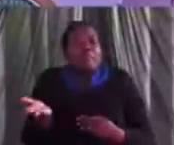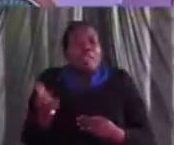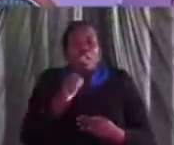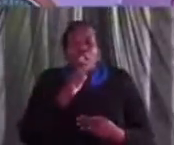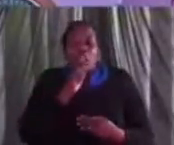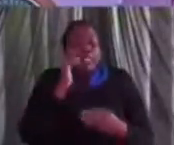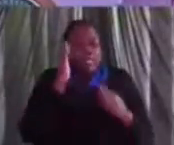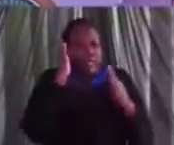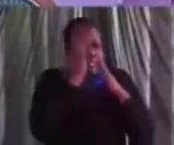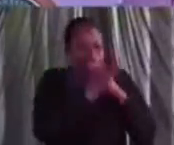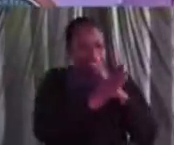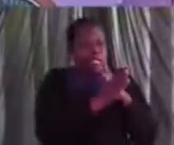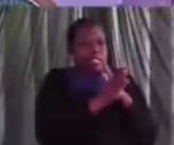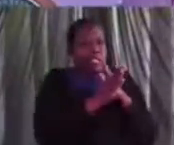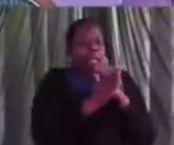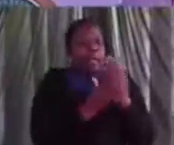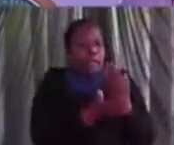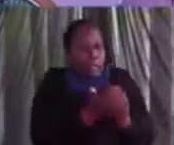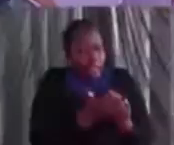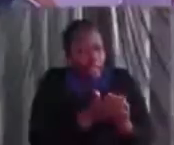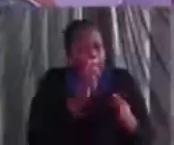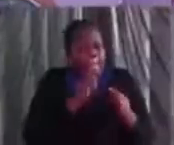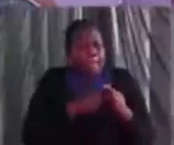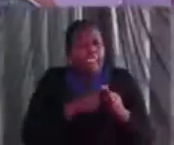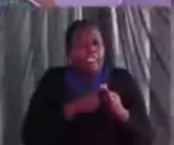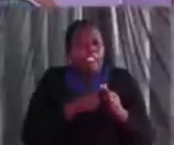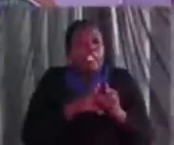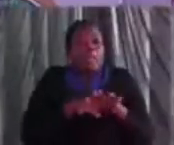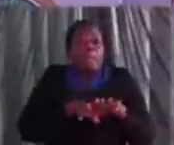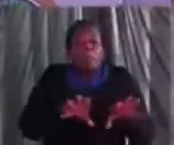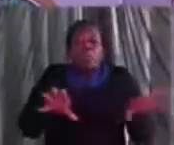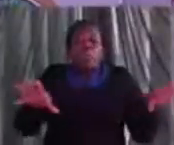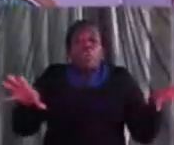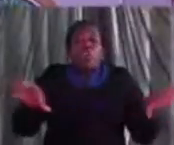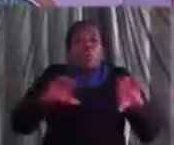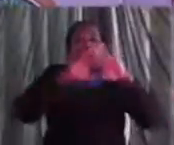direct mentorship, but mentorship in a broad sense of the word.